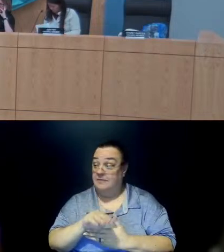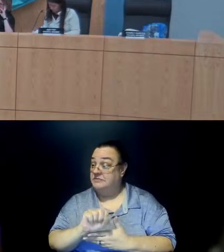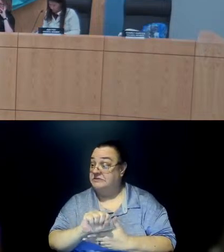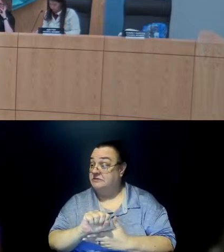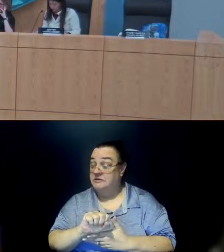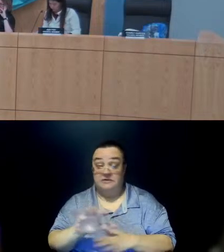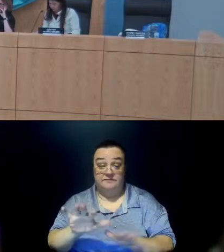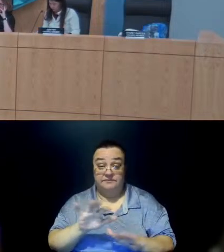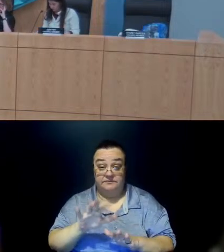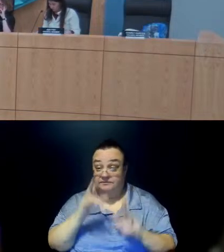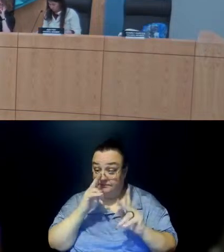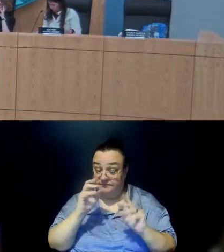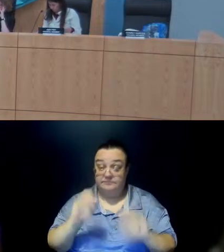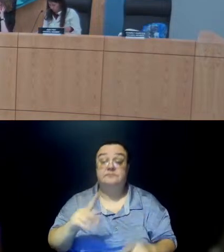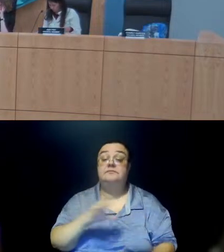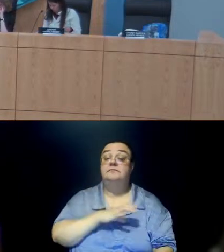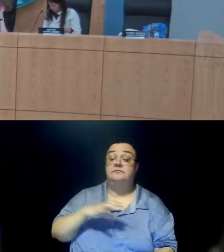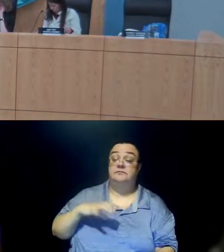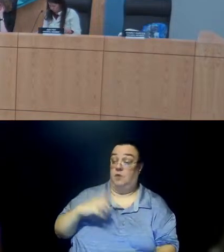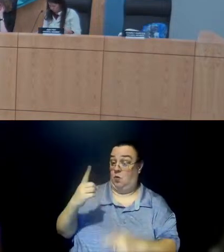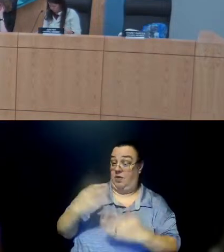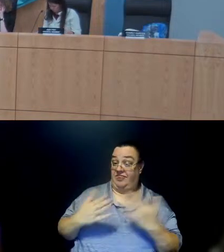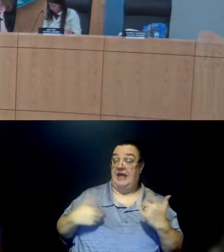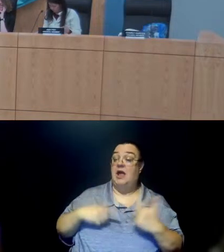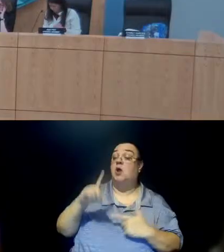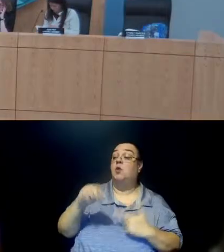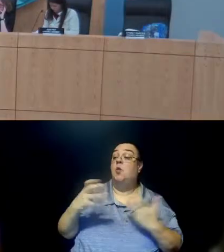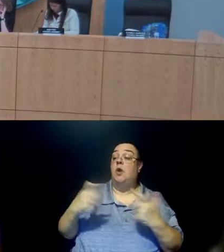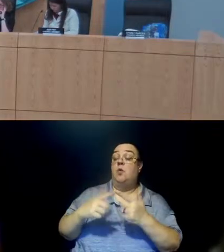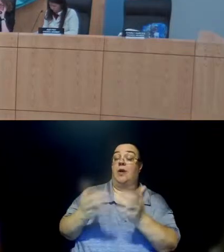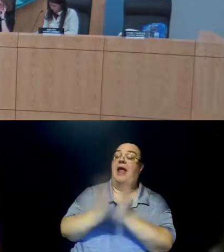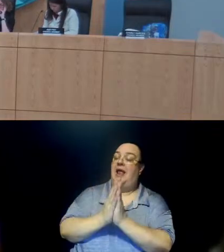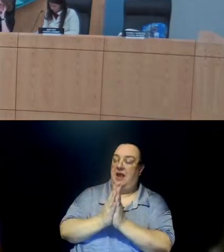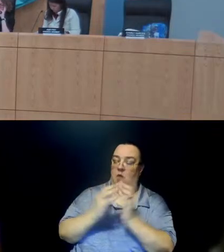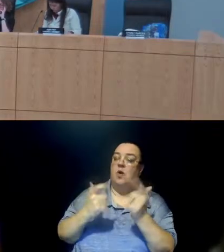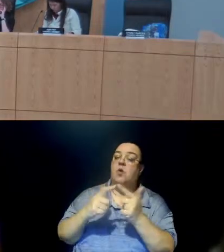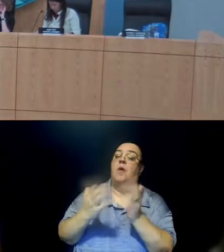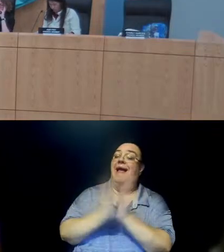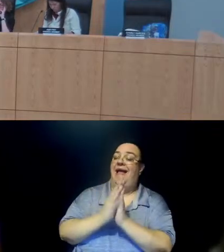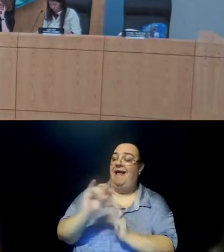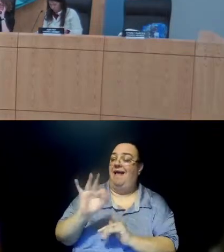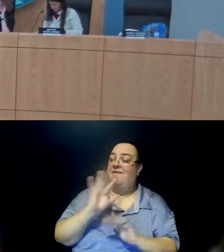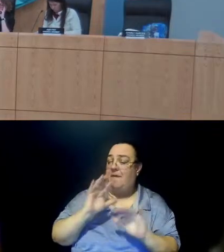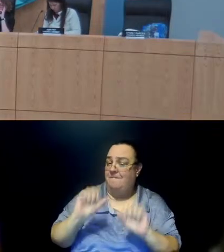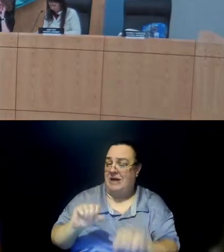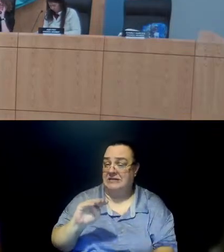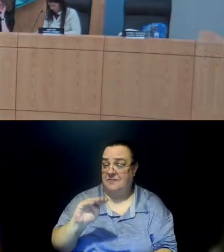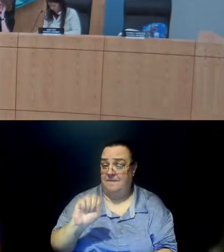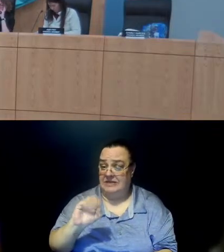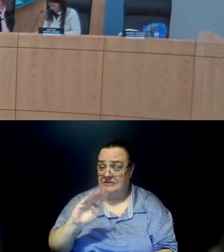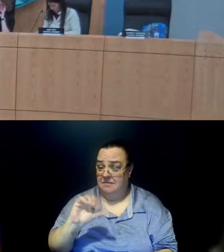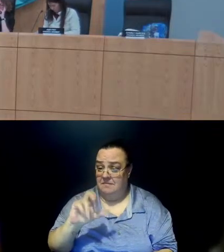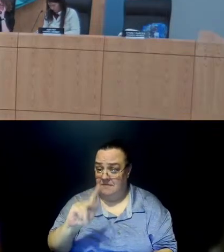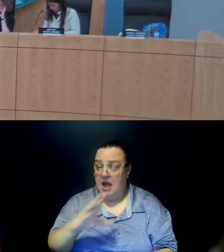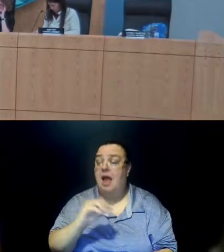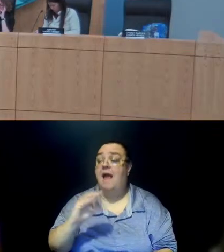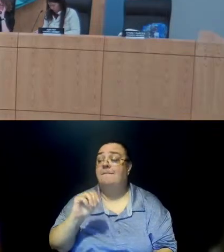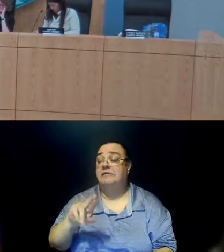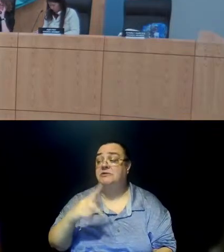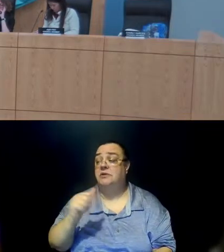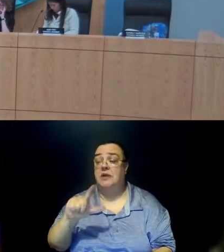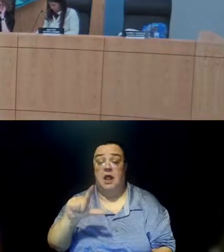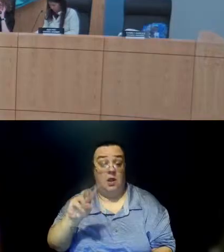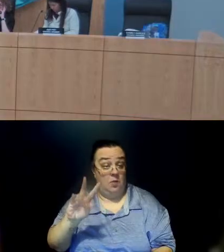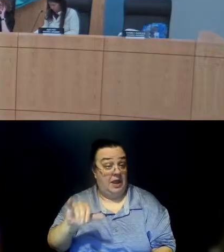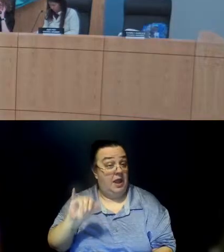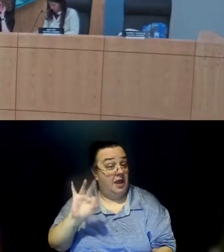Okay, seeing none, council, one thing I do want to request, or I want to ask if this is possible, Ms. Mock and Mr. Galloway, if